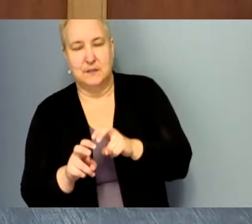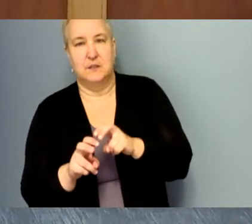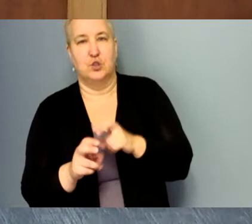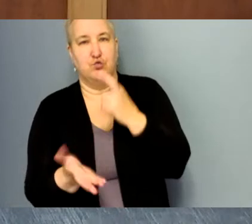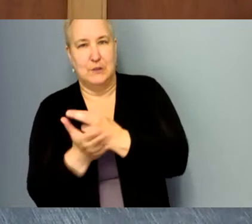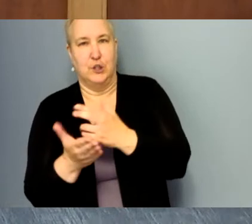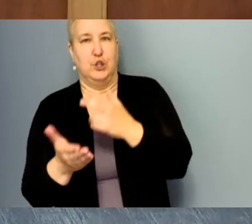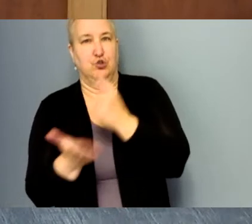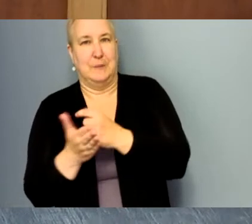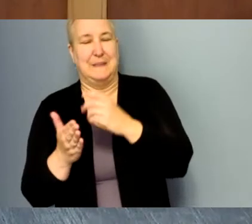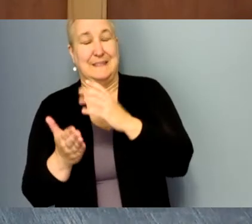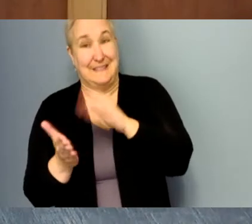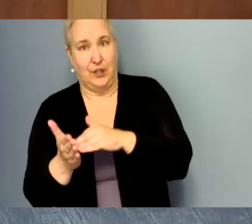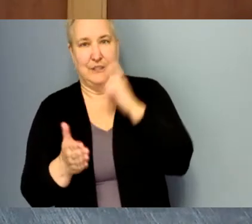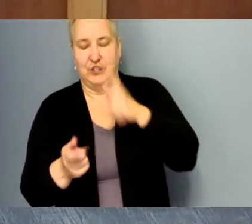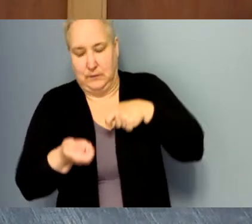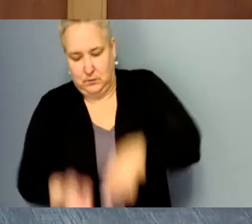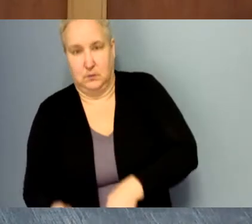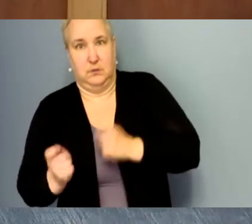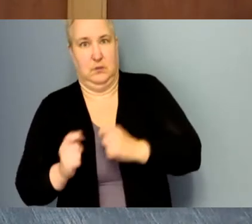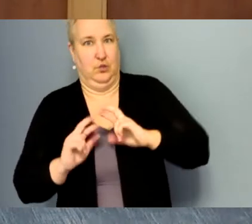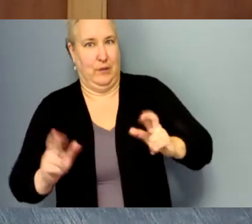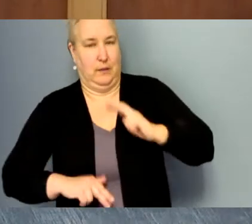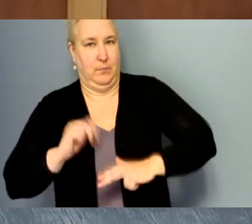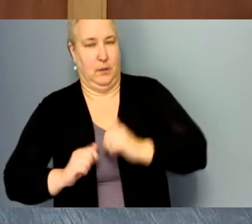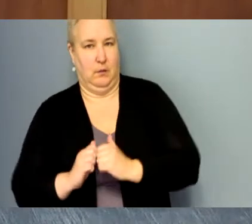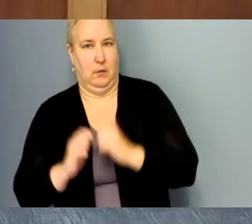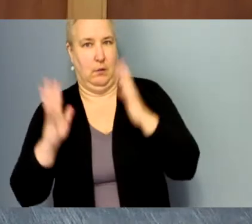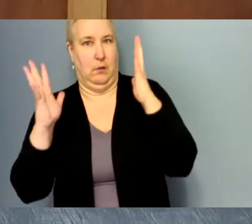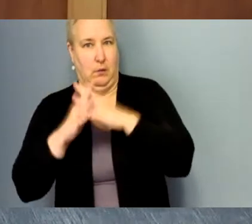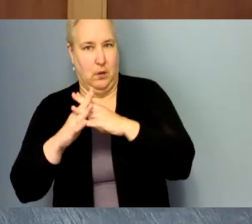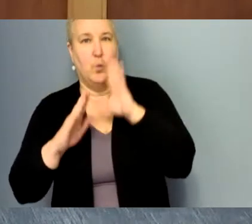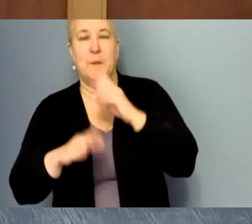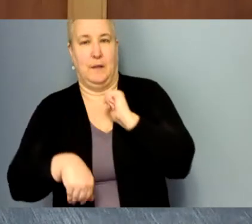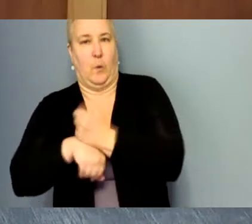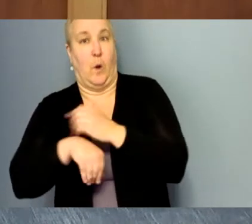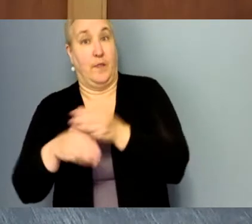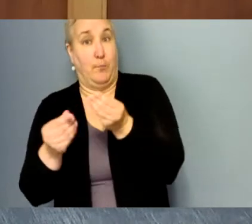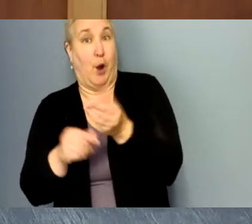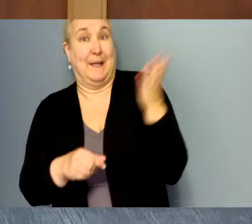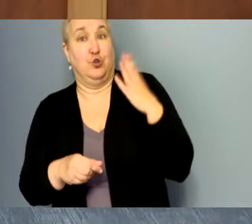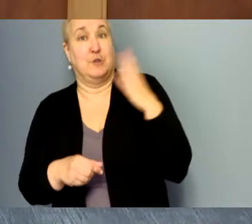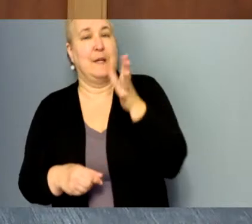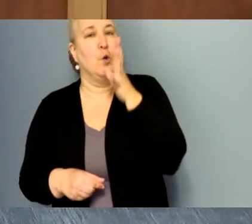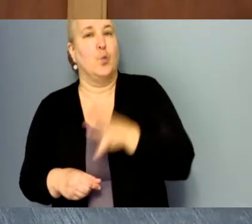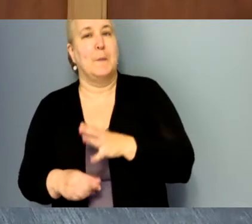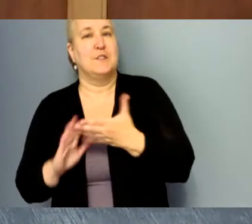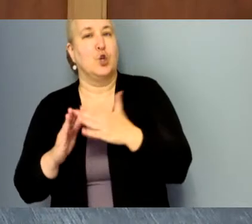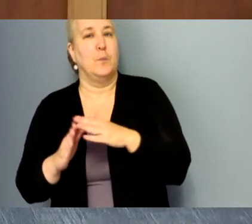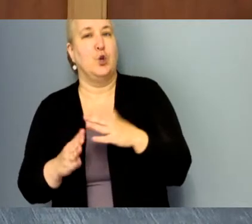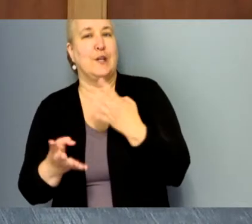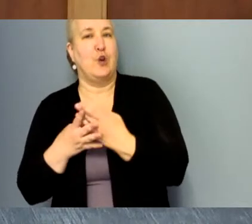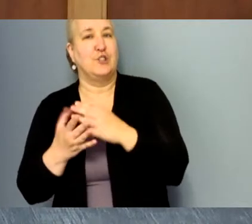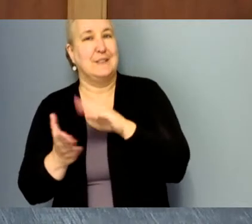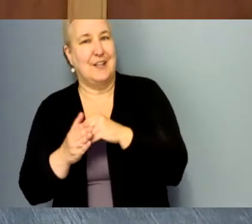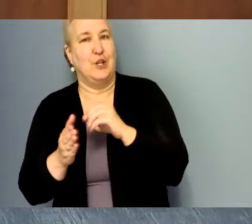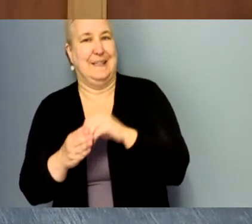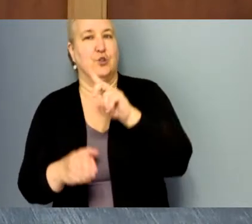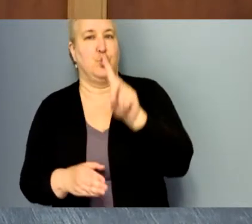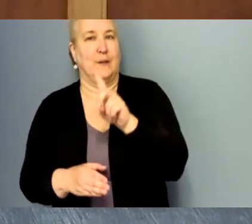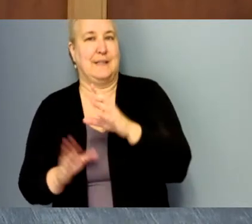rehabilitation treatment center, okay? Which is going to be located on the property that used to be the Women's Community Correction Center in Doylestown